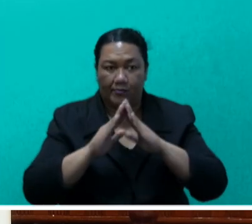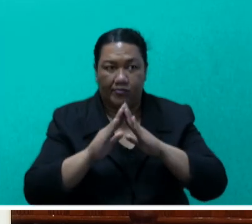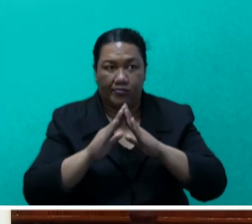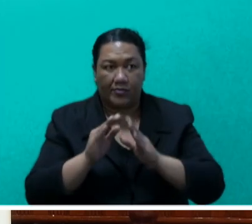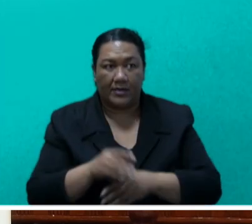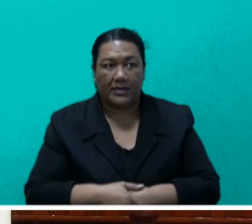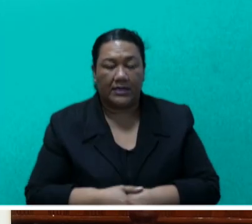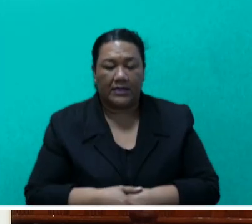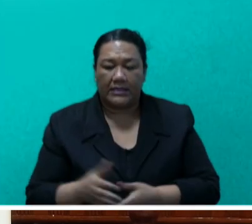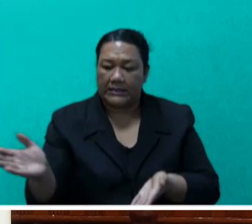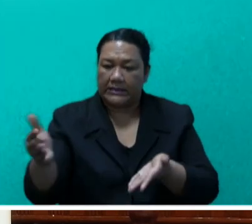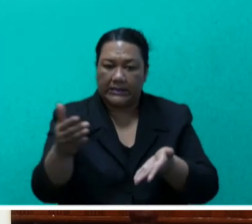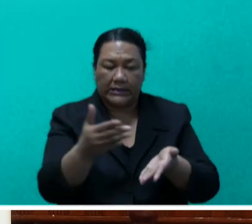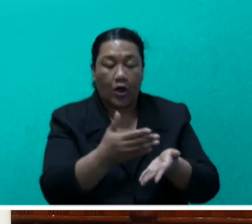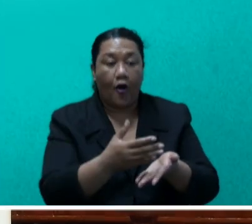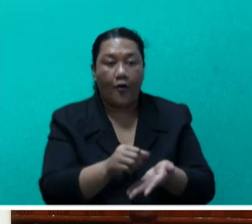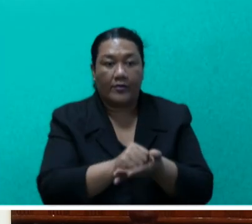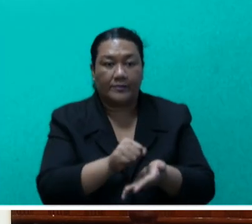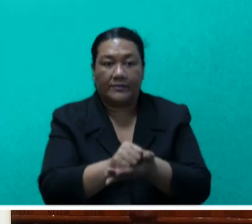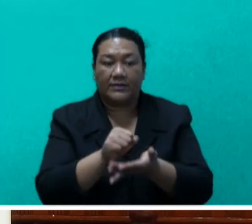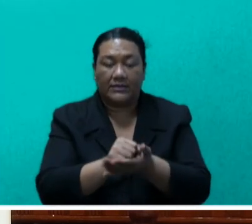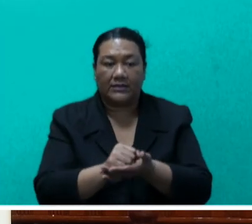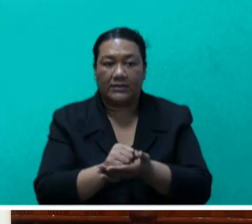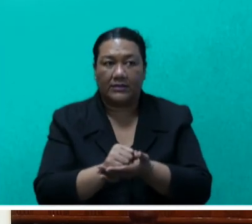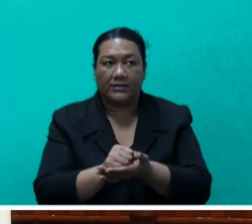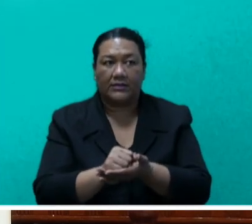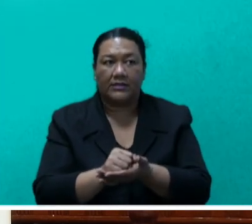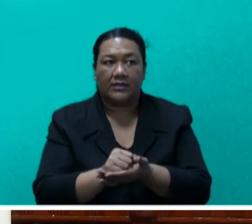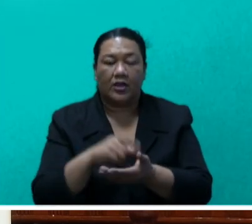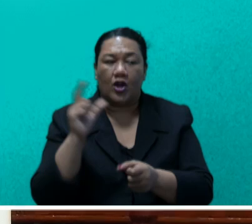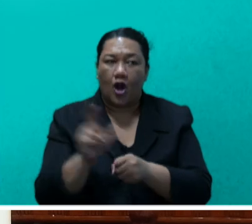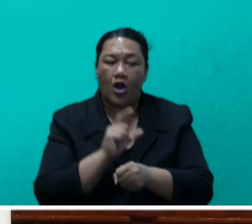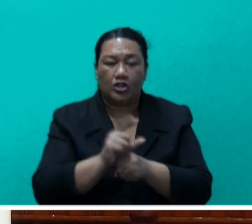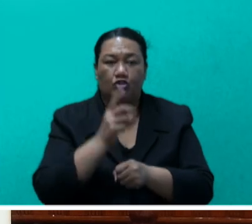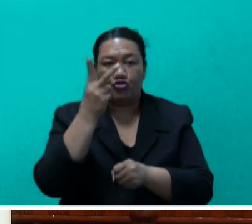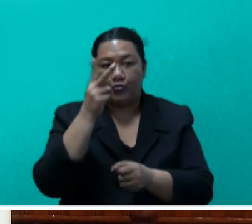state-of-the-art collection storage facilities, which will cost $2 million.